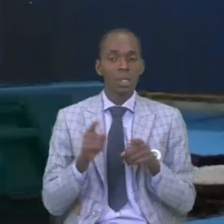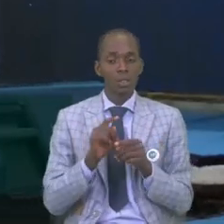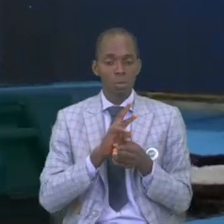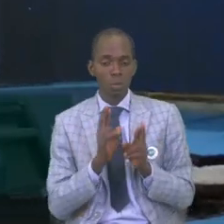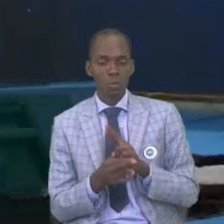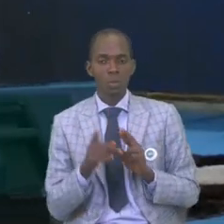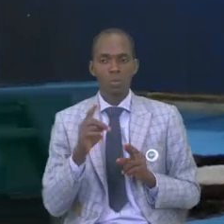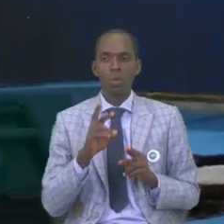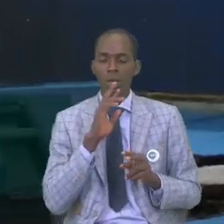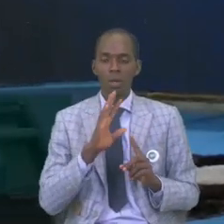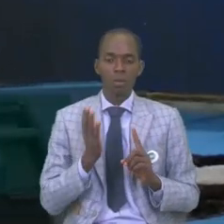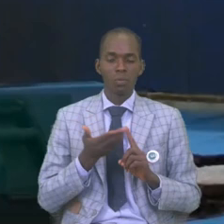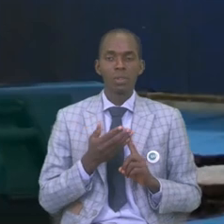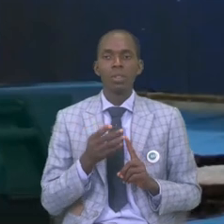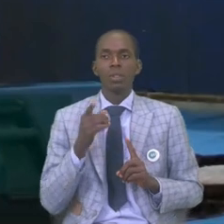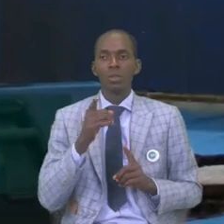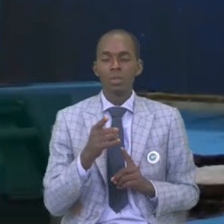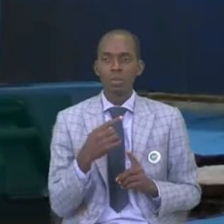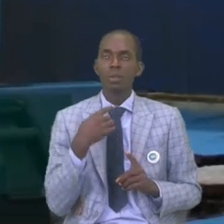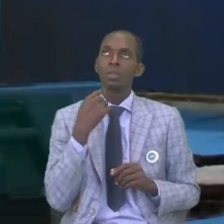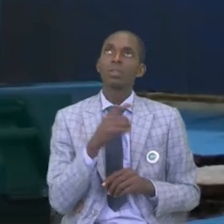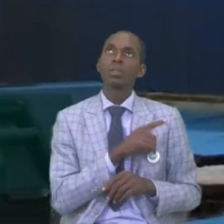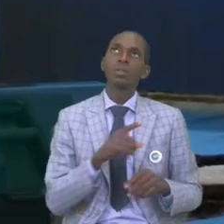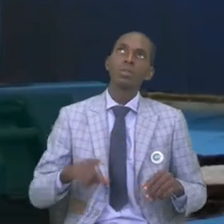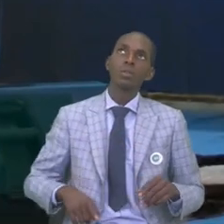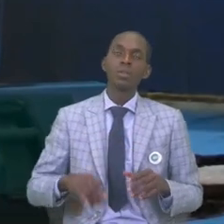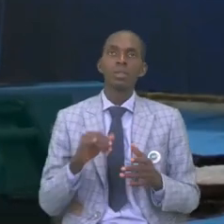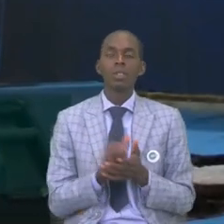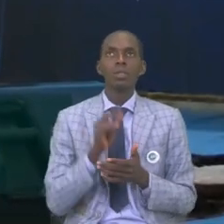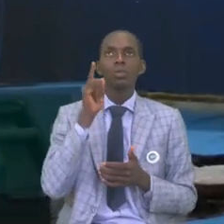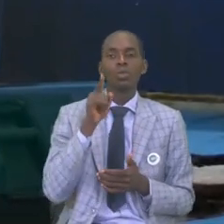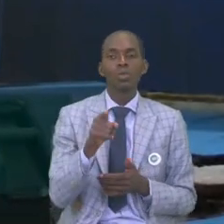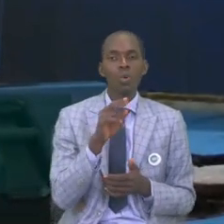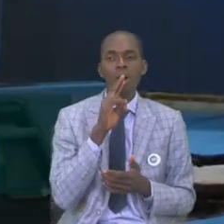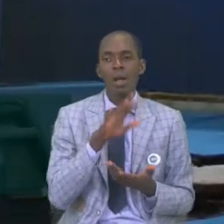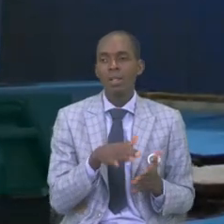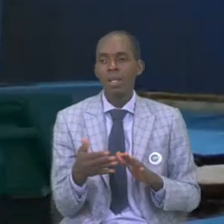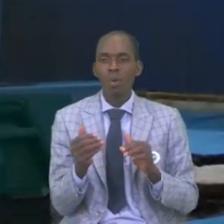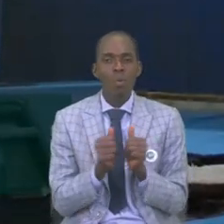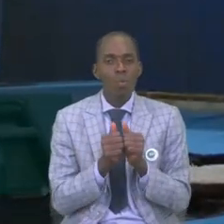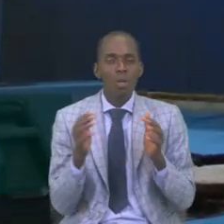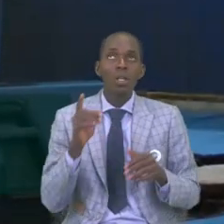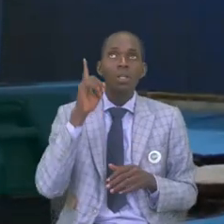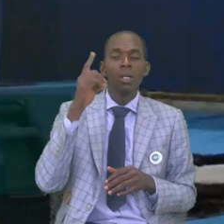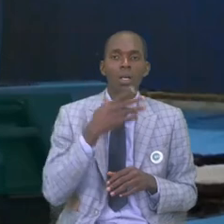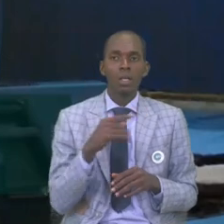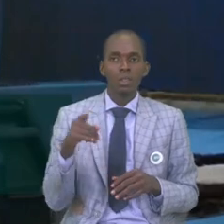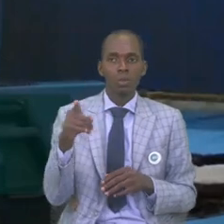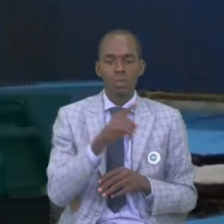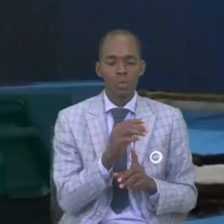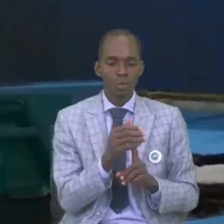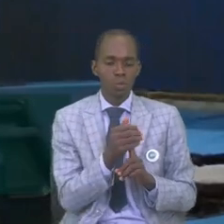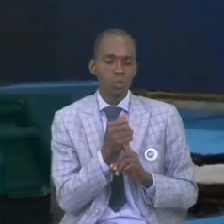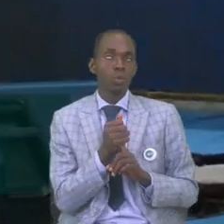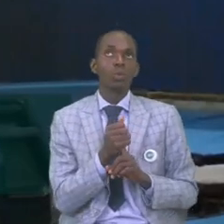you tell the Lord you are dead without him, and as you hold him in confidence and you trust